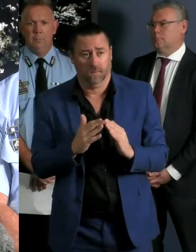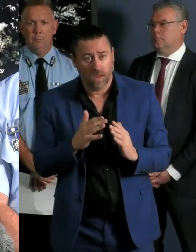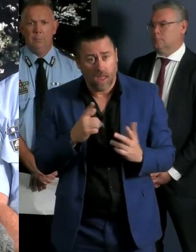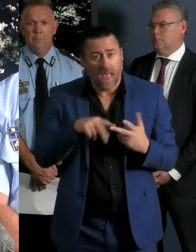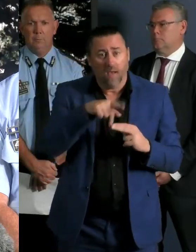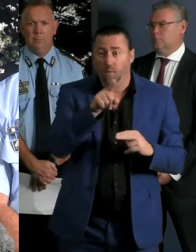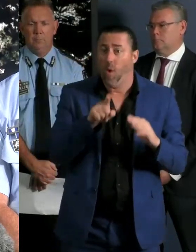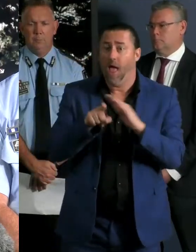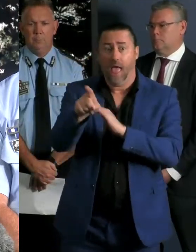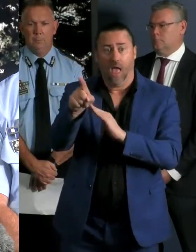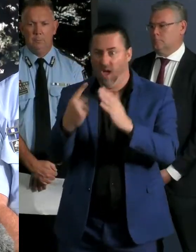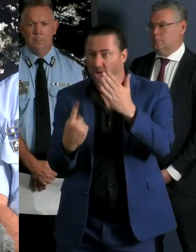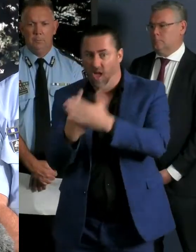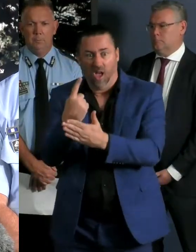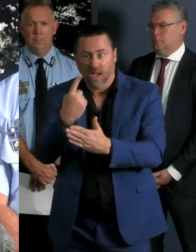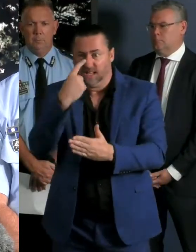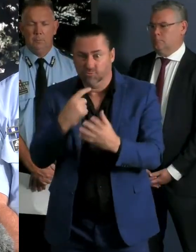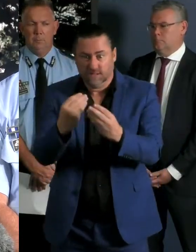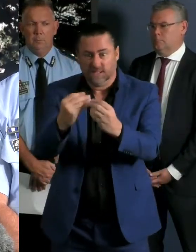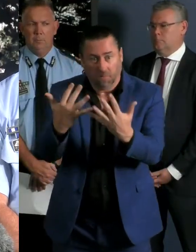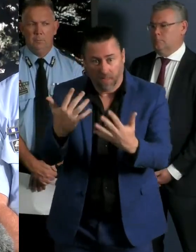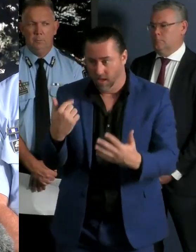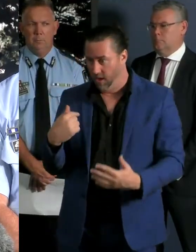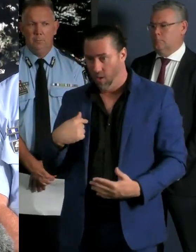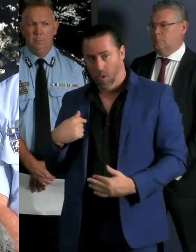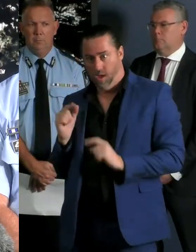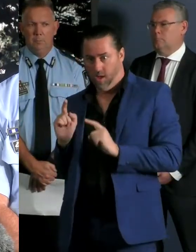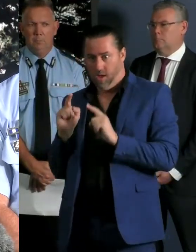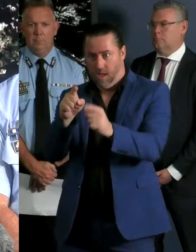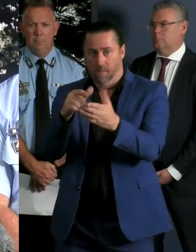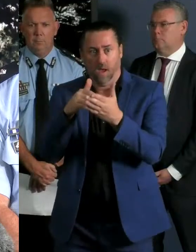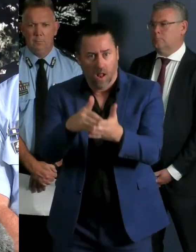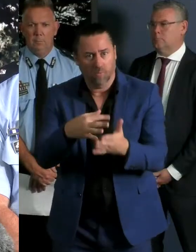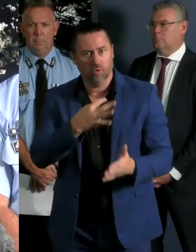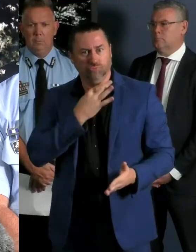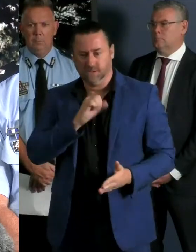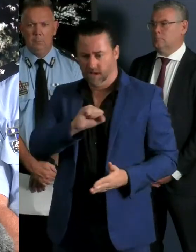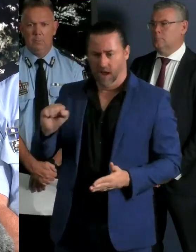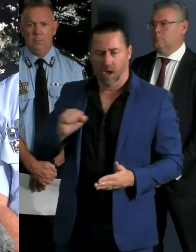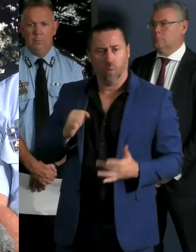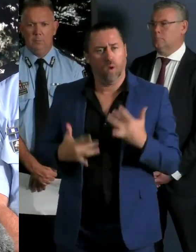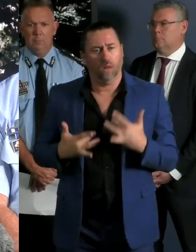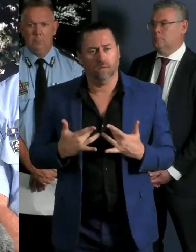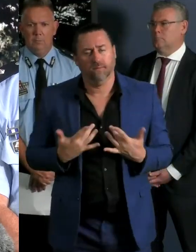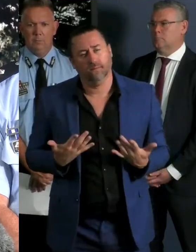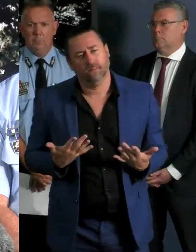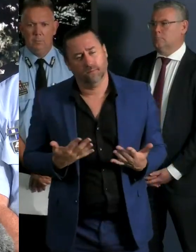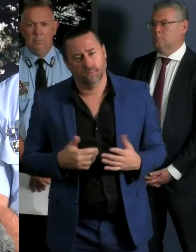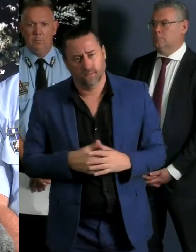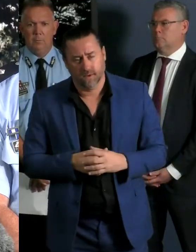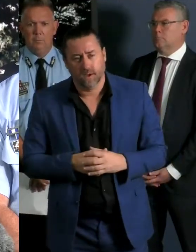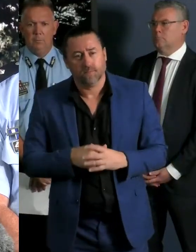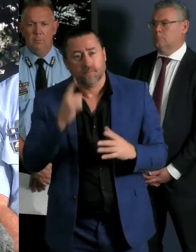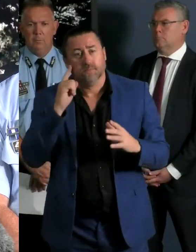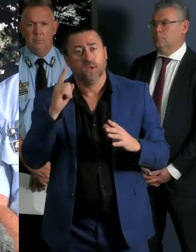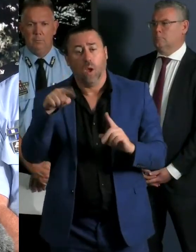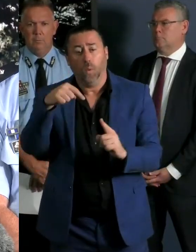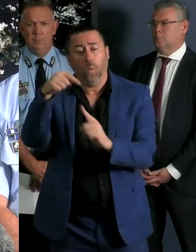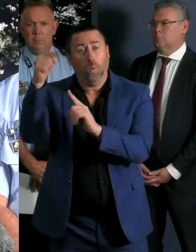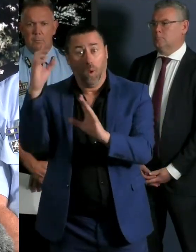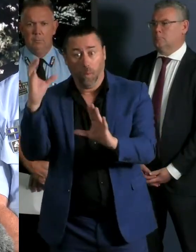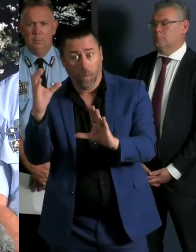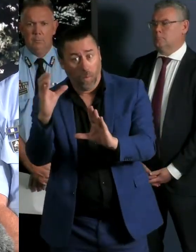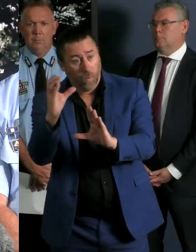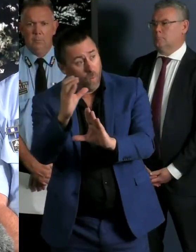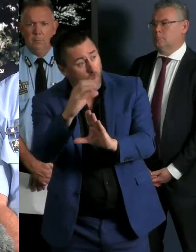at risk. So I urge people to take that on board. In terms of post-crossing, act with extreme